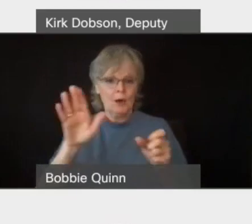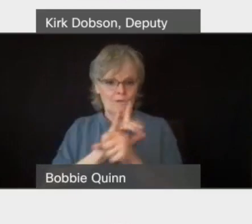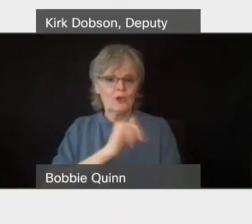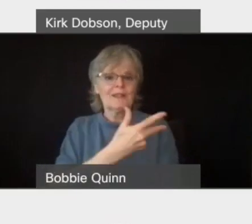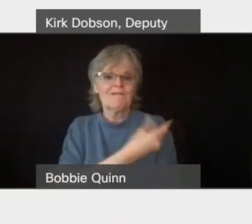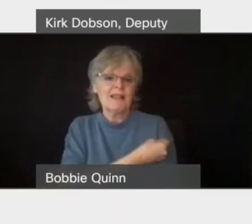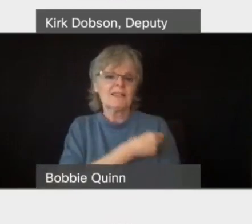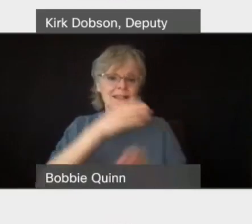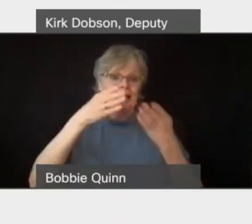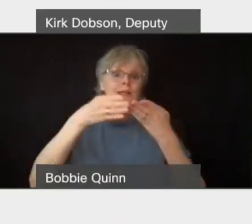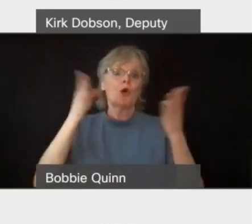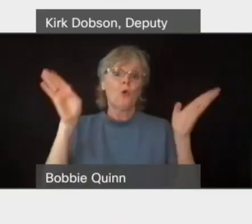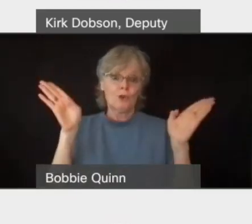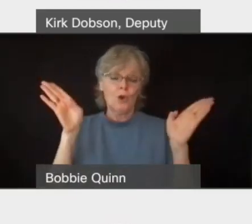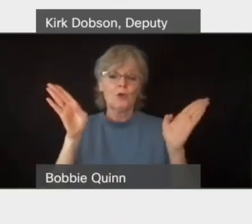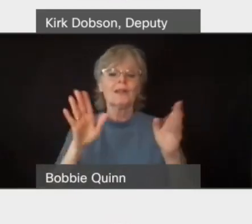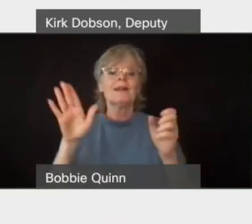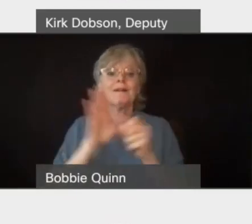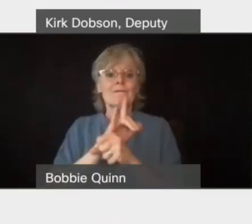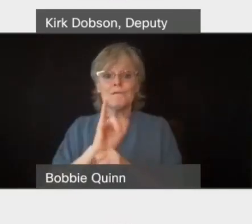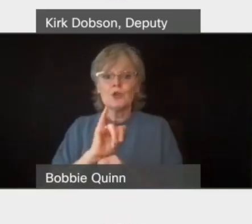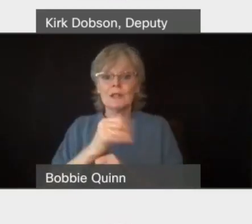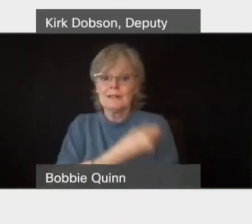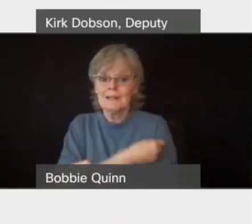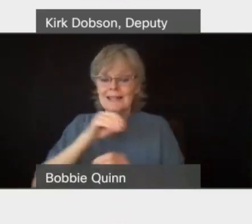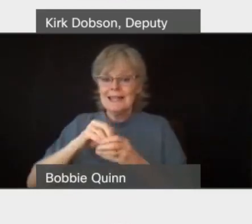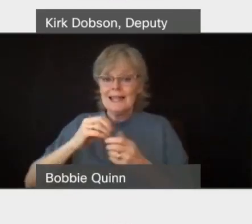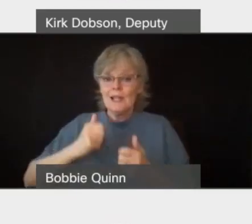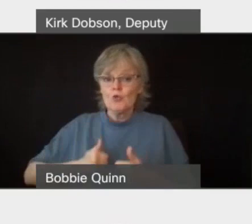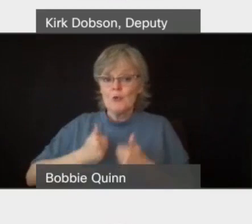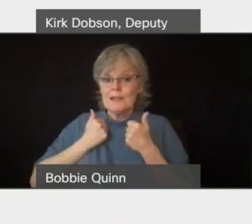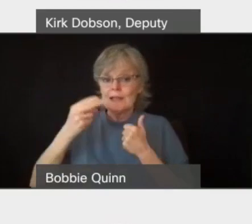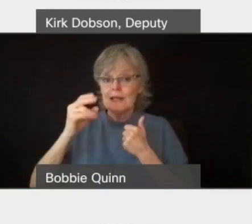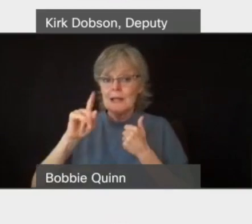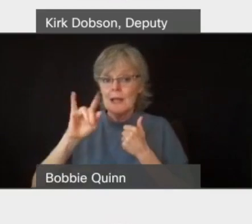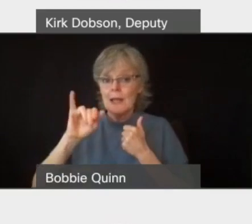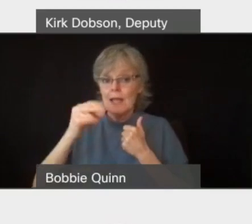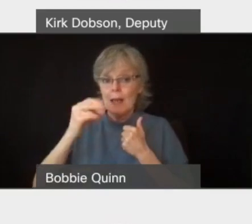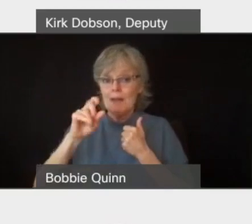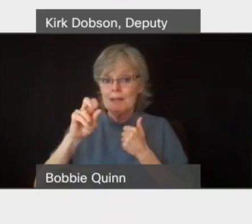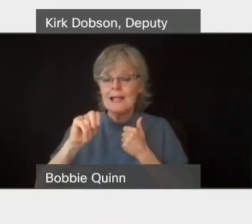overall. Fully vaccinated in residential habilitation, 27%.